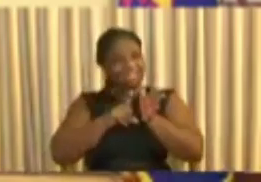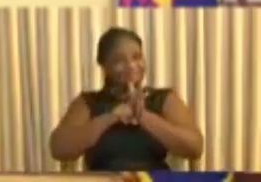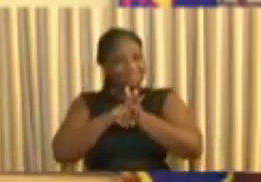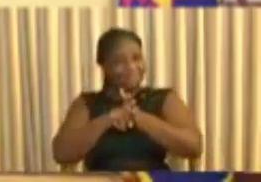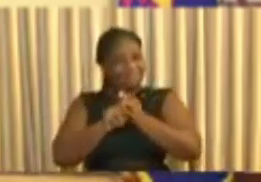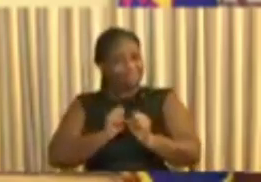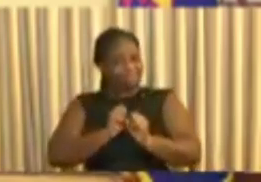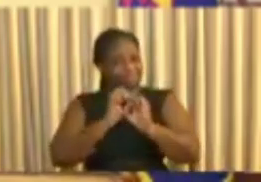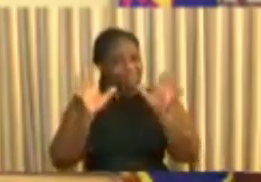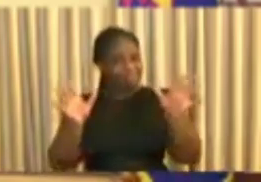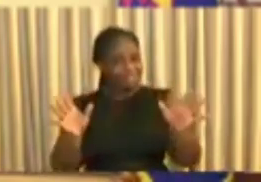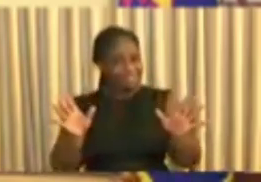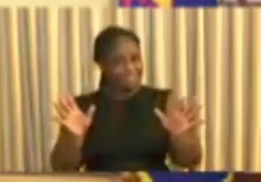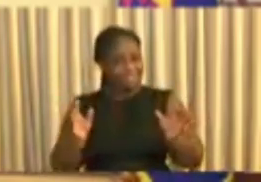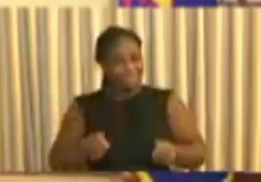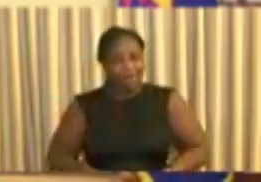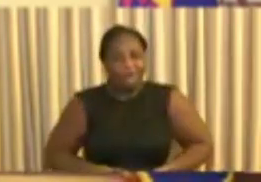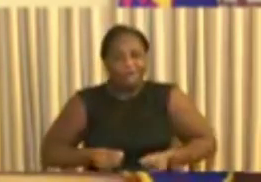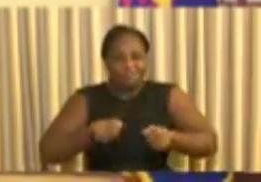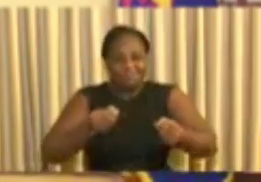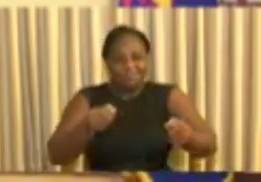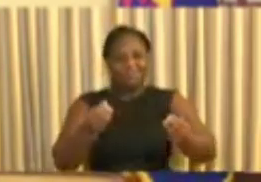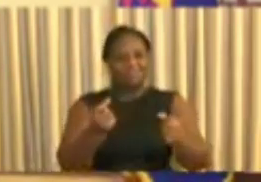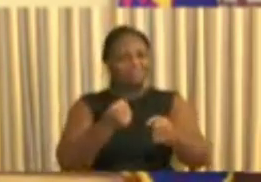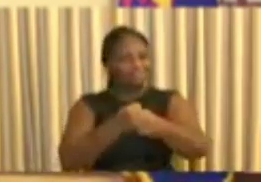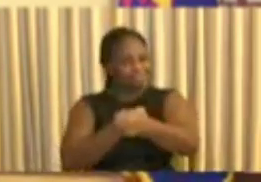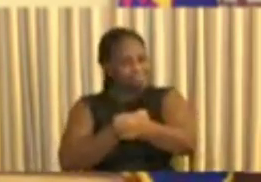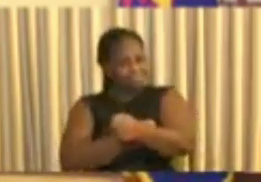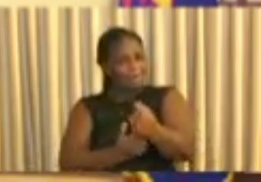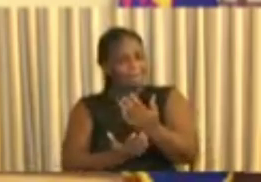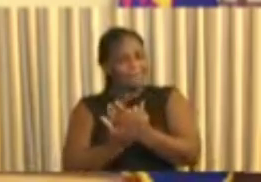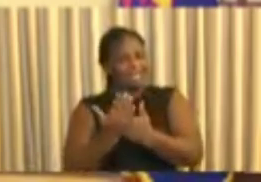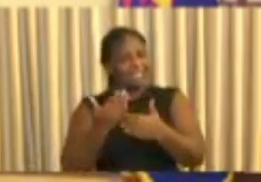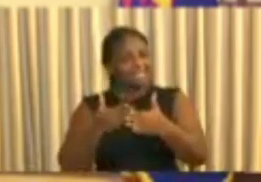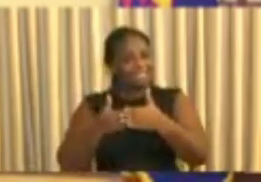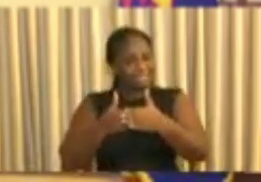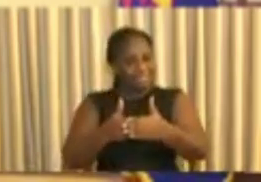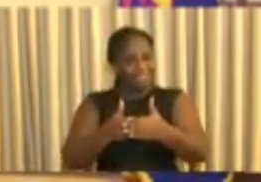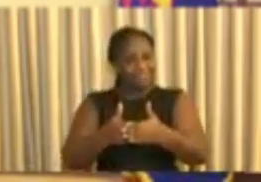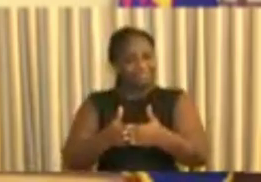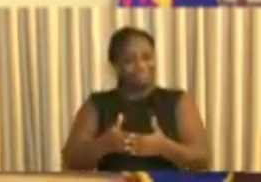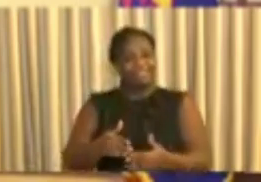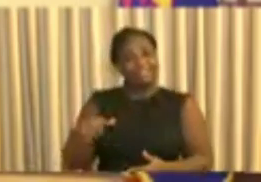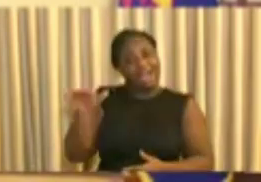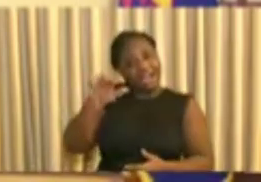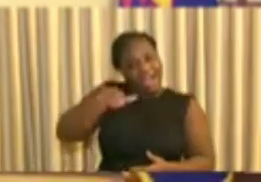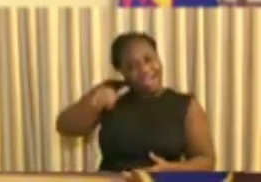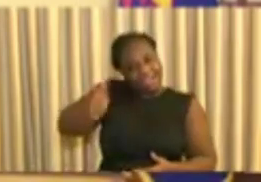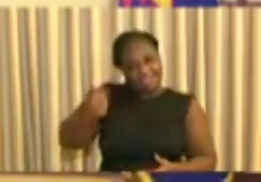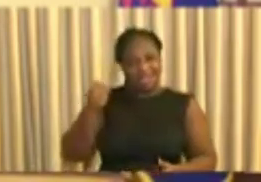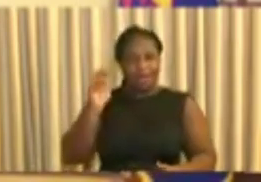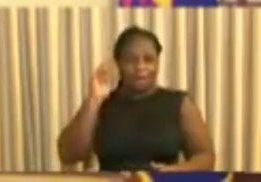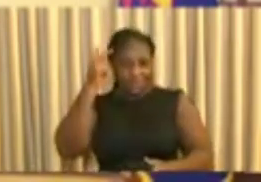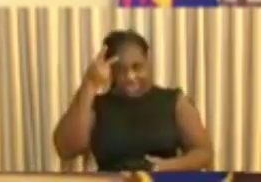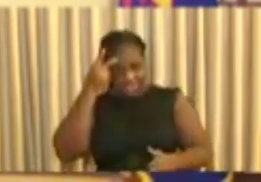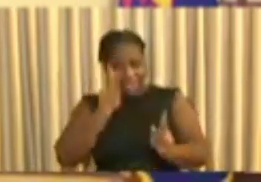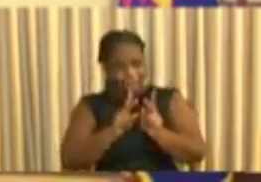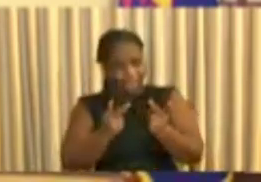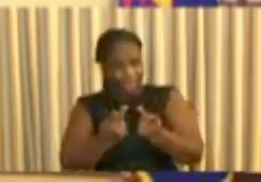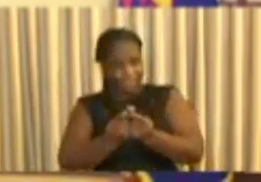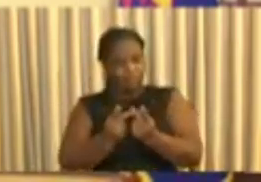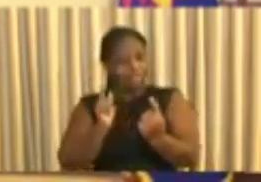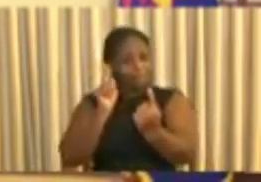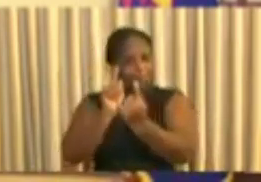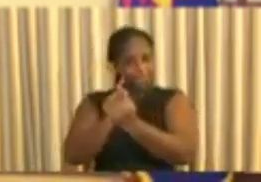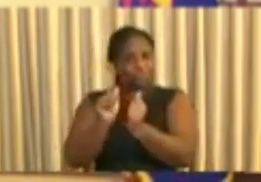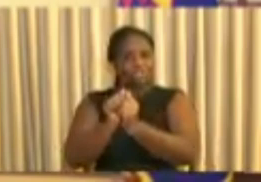pandemic and the offer of support by the leadership of the major political parties in the country when I met with them